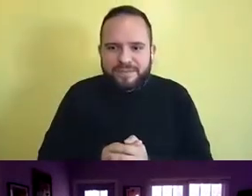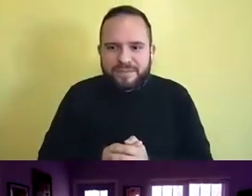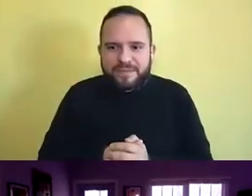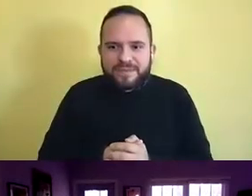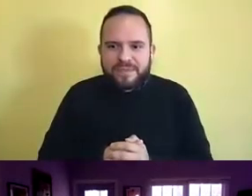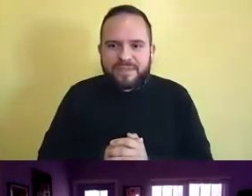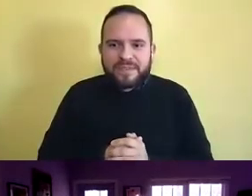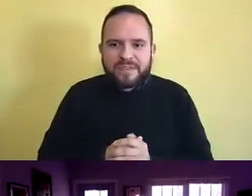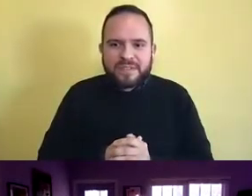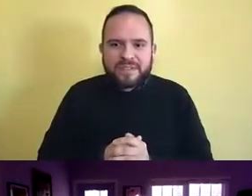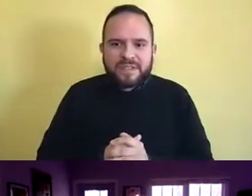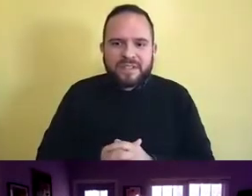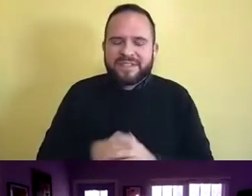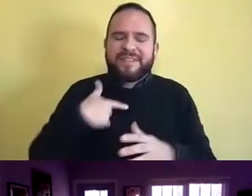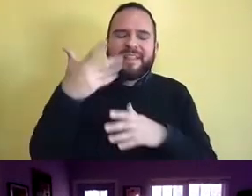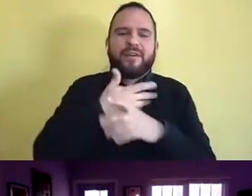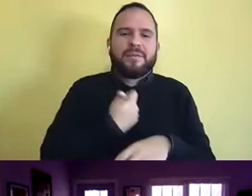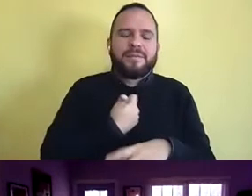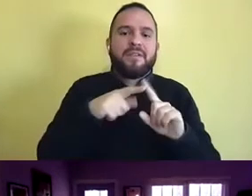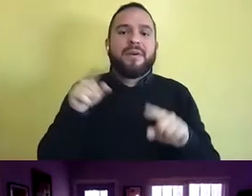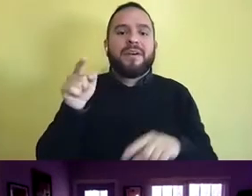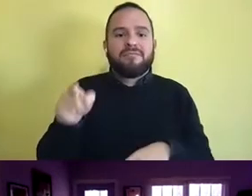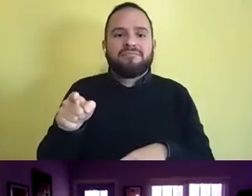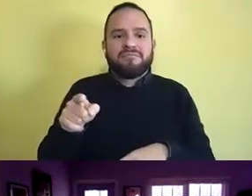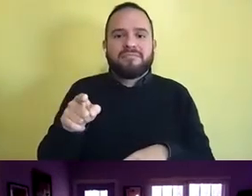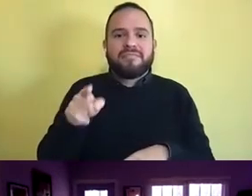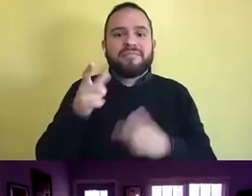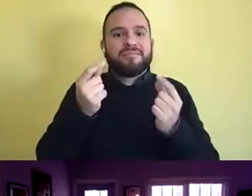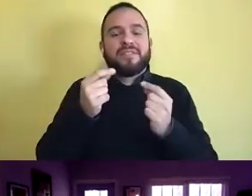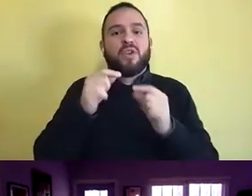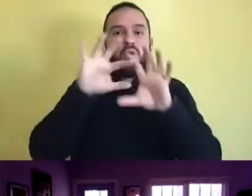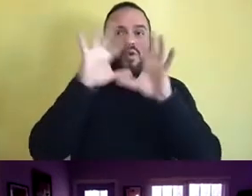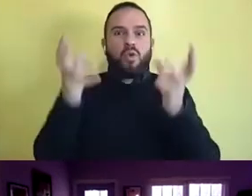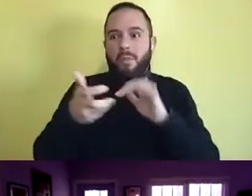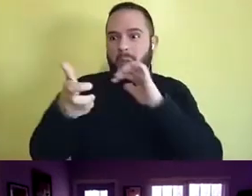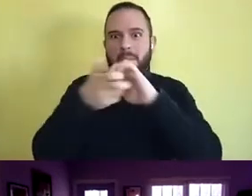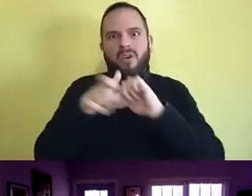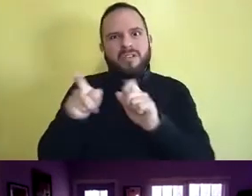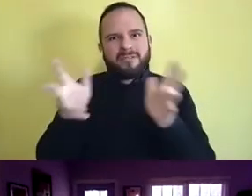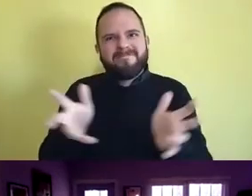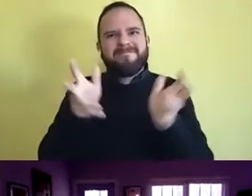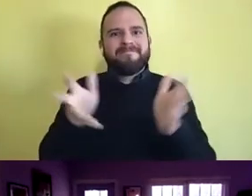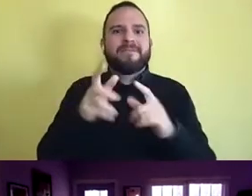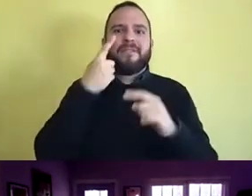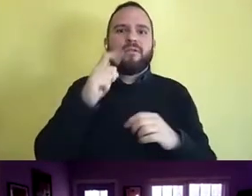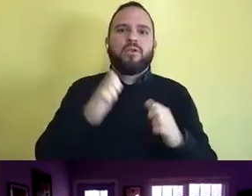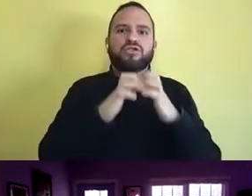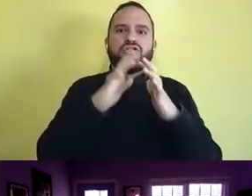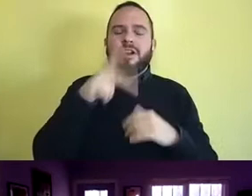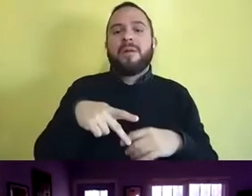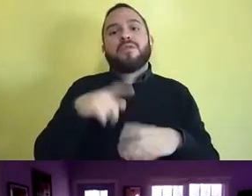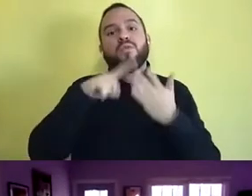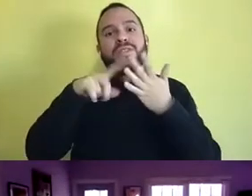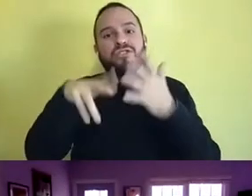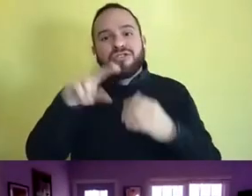and I interrupted myself, but Heather is responsible for nurturing the growing number of global partnerships with startups, researchers, NGOs, and